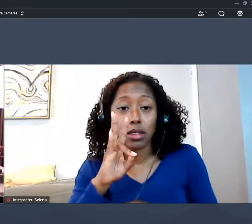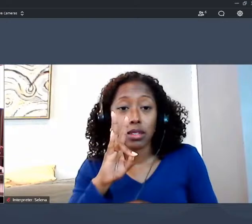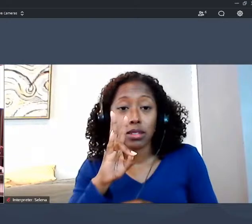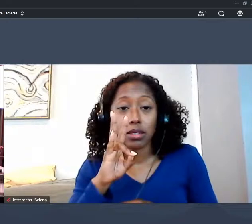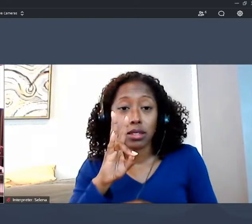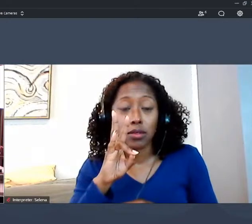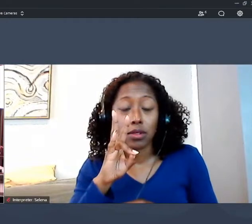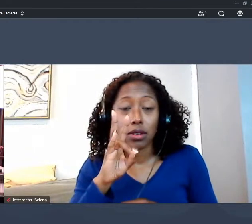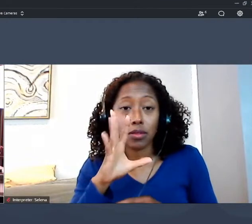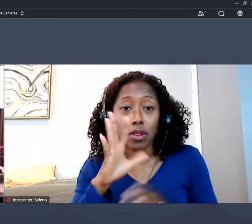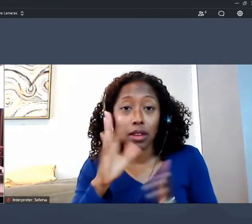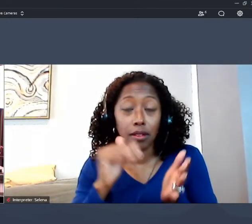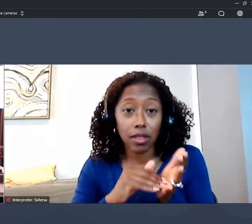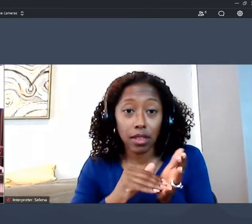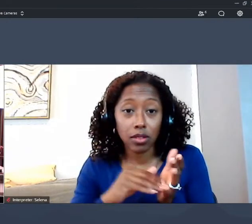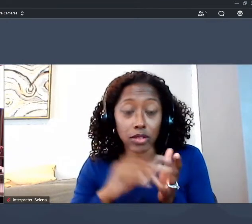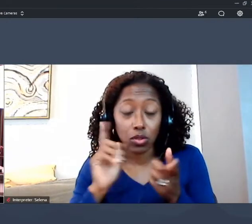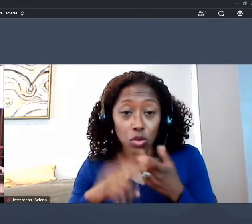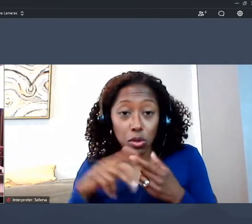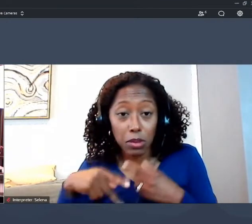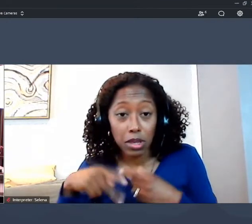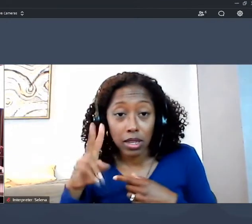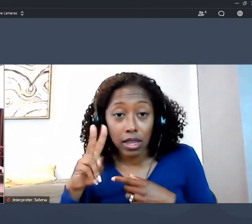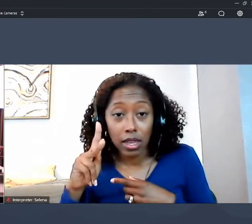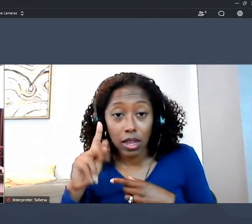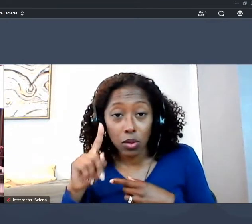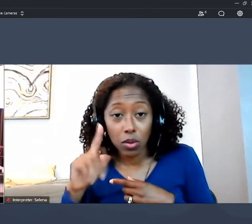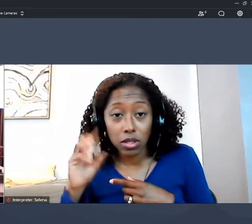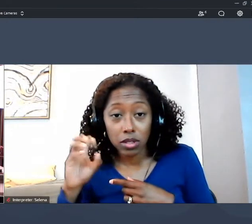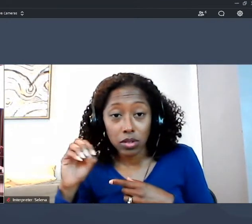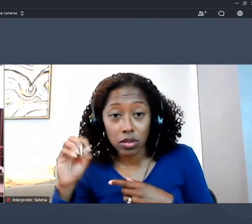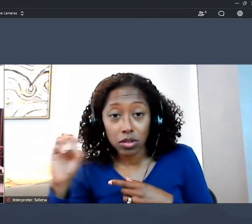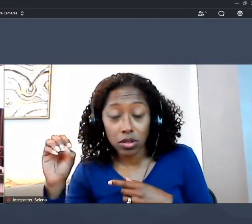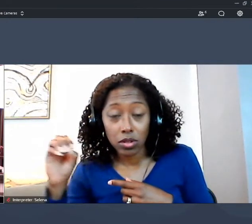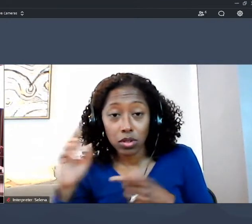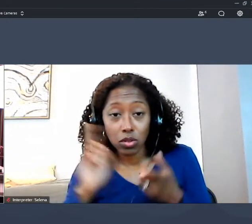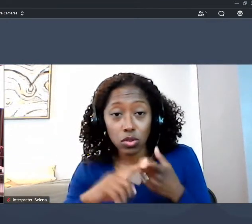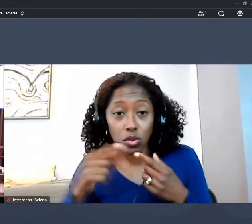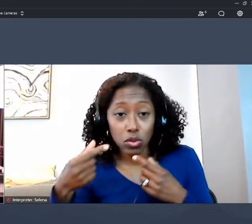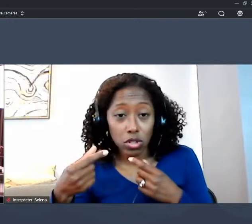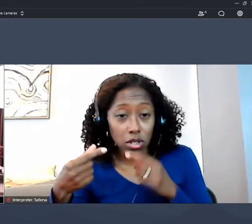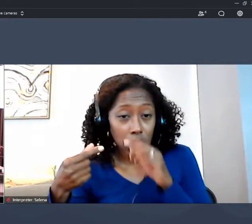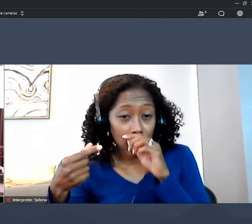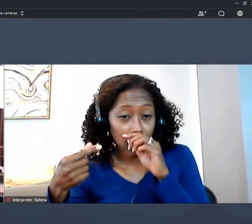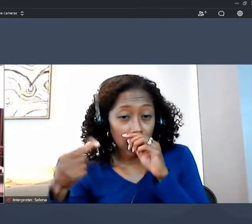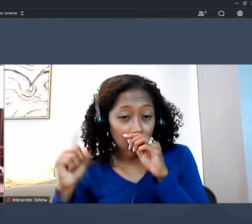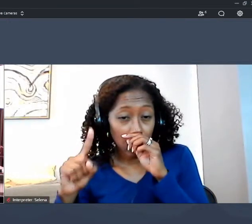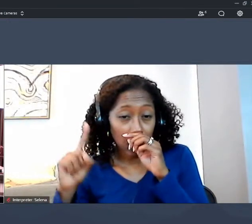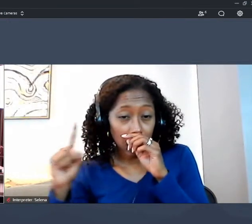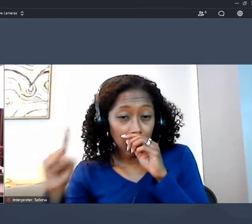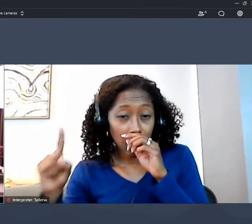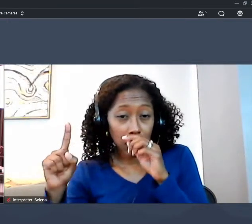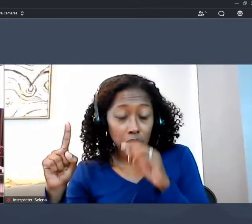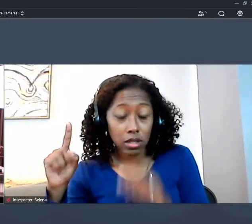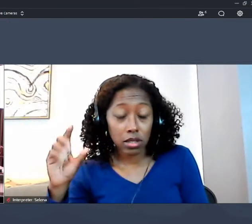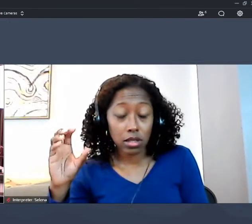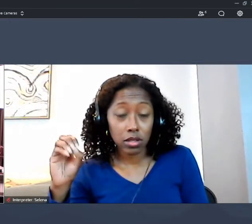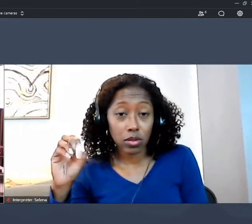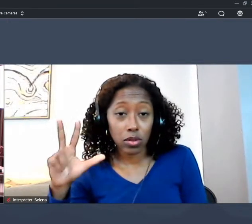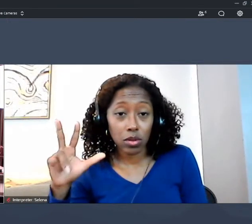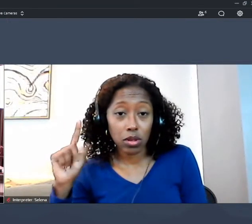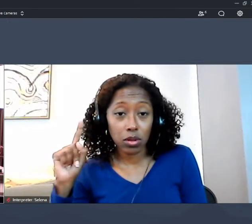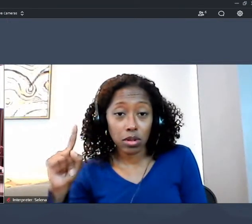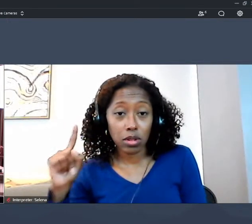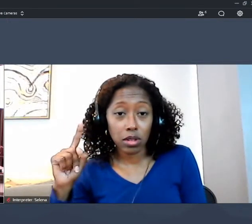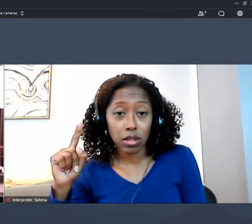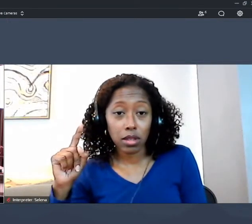PK 20100 Parks Cover Line to GA 01031